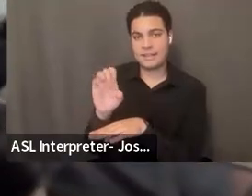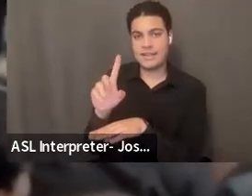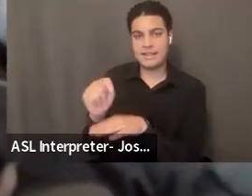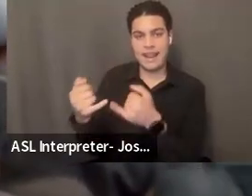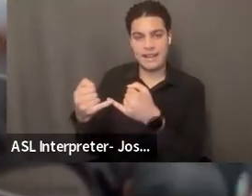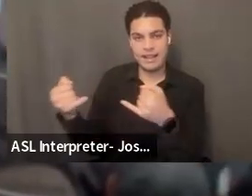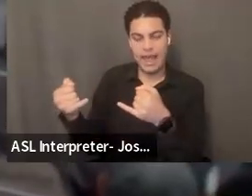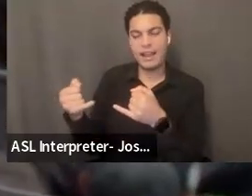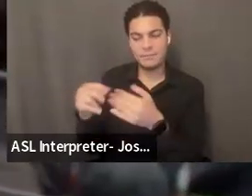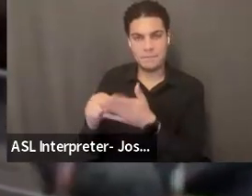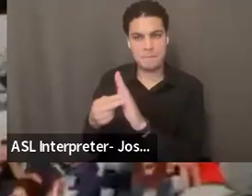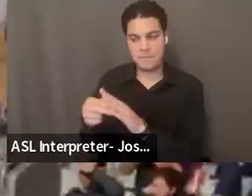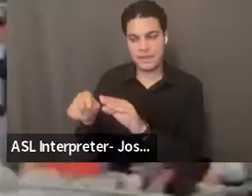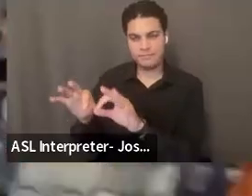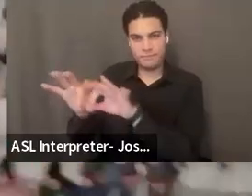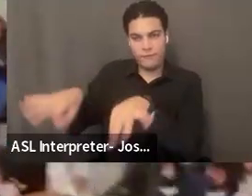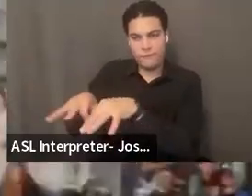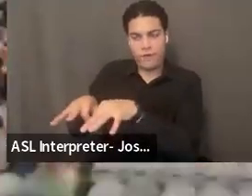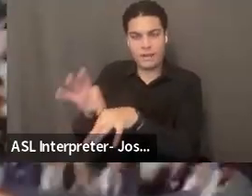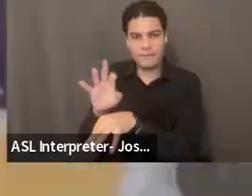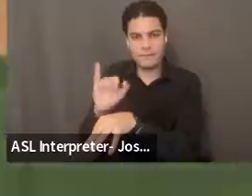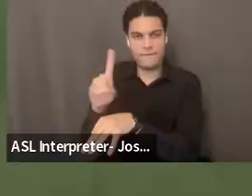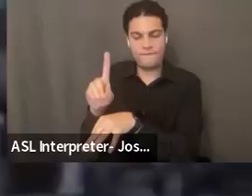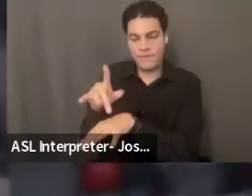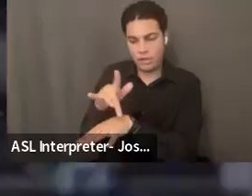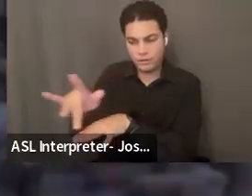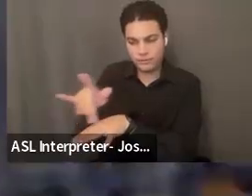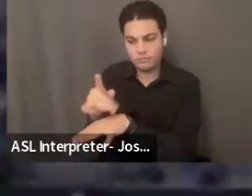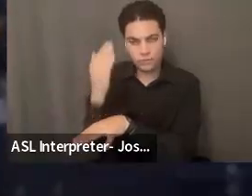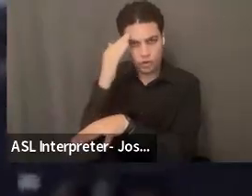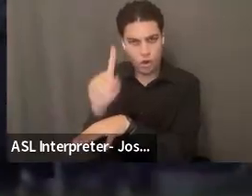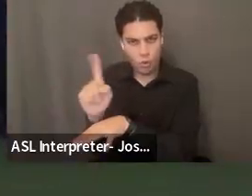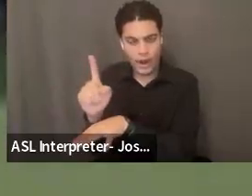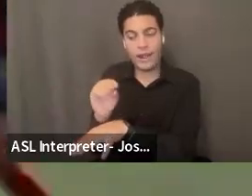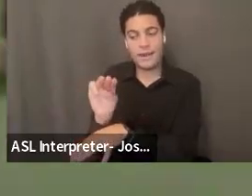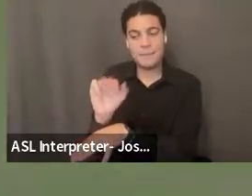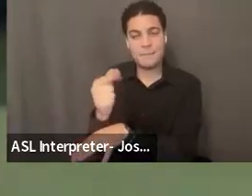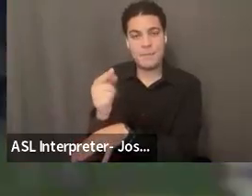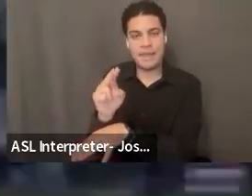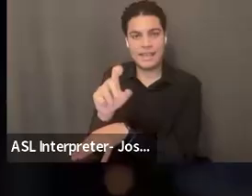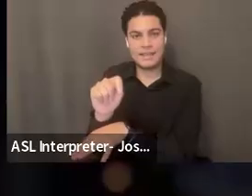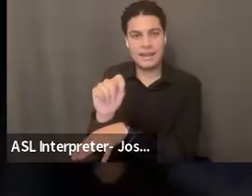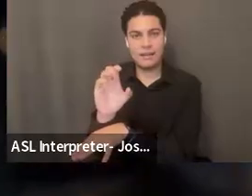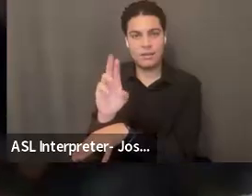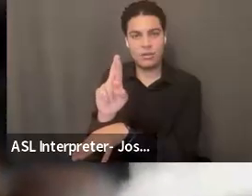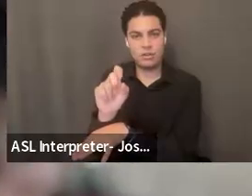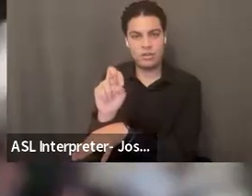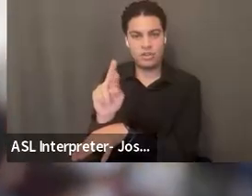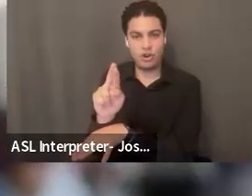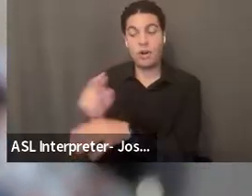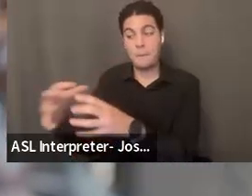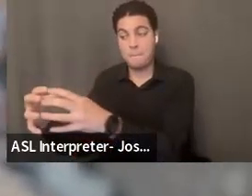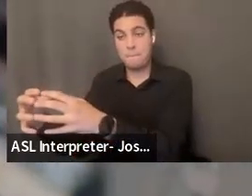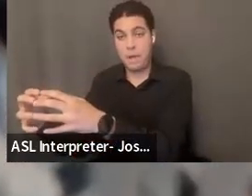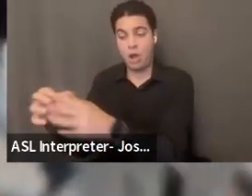magnetic cursor. The magnetic cursor follows the movement of the ball in lifetime. So if you look at the field, it will move accordingly